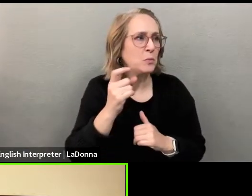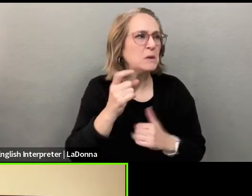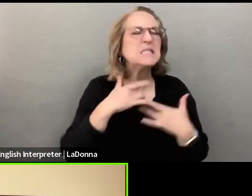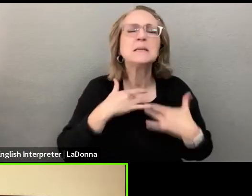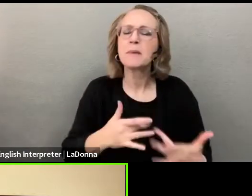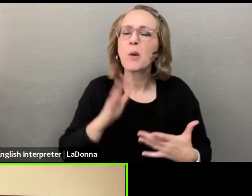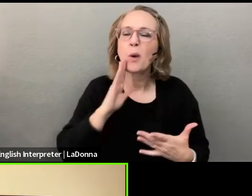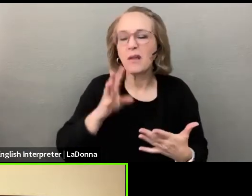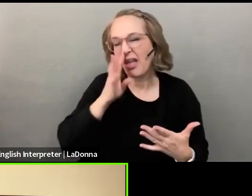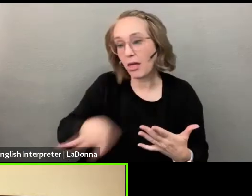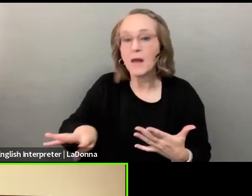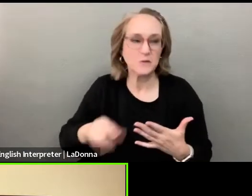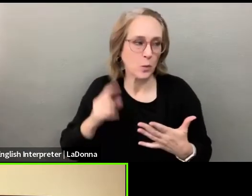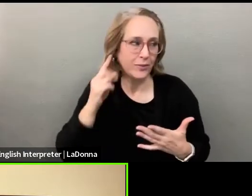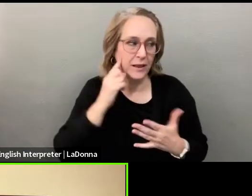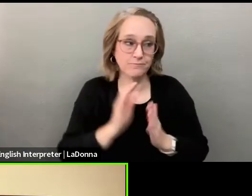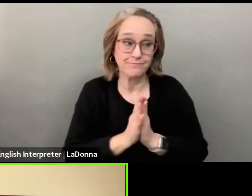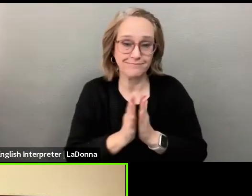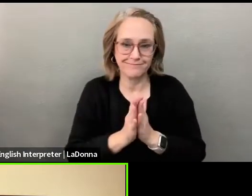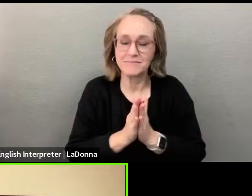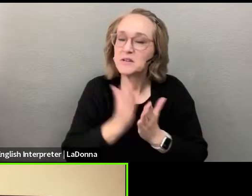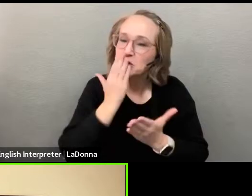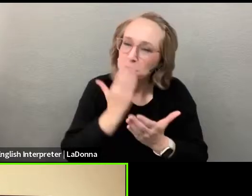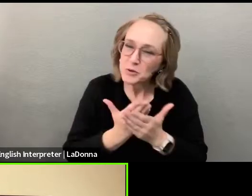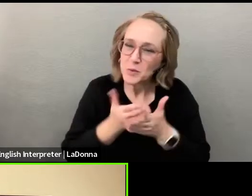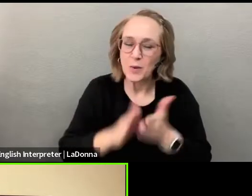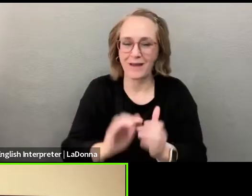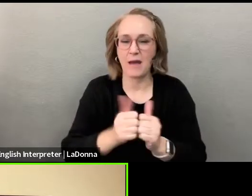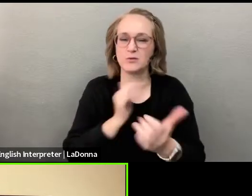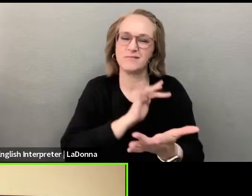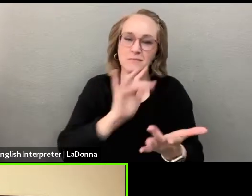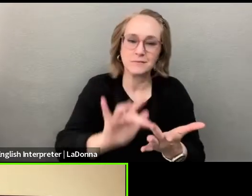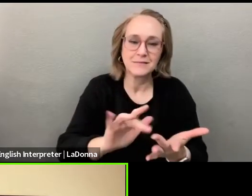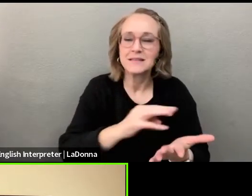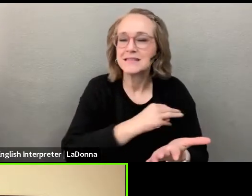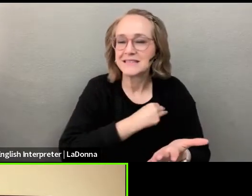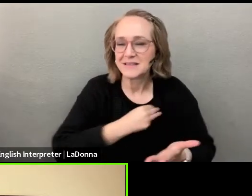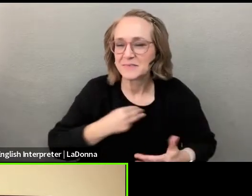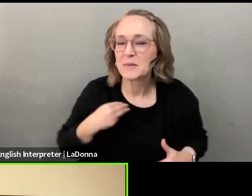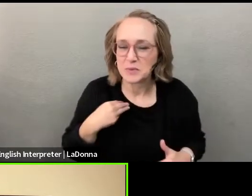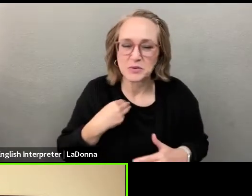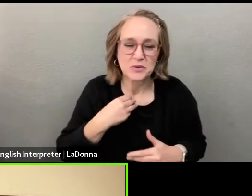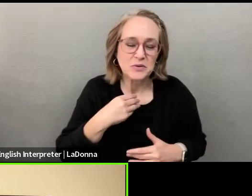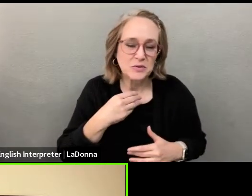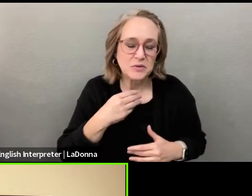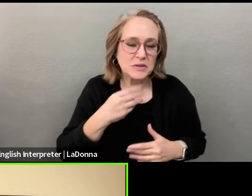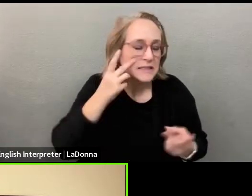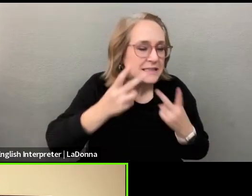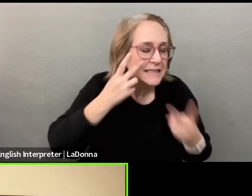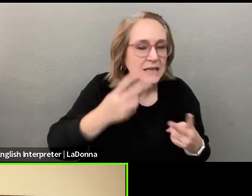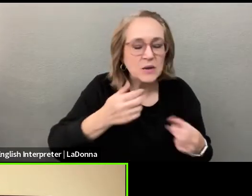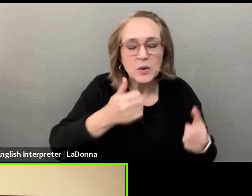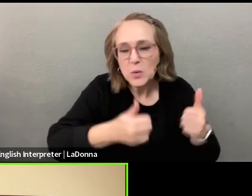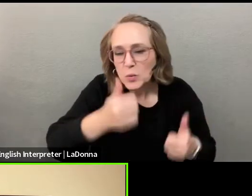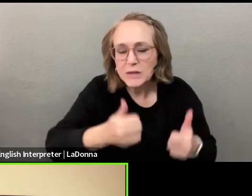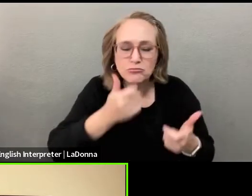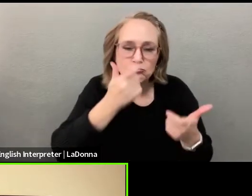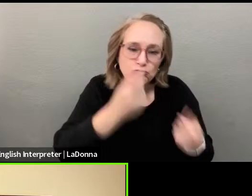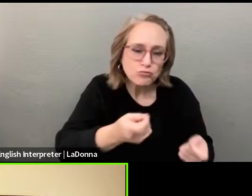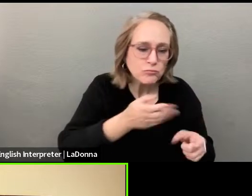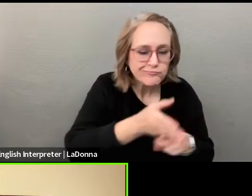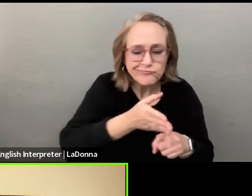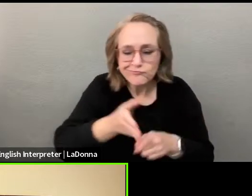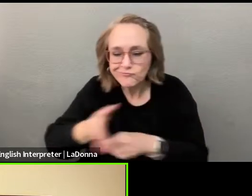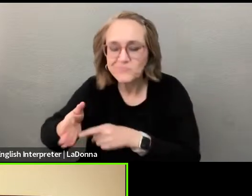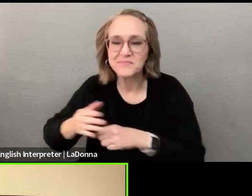So we feel it's a great way to continue to reach out to our members and see what particular interests we have. We know